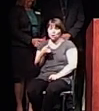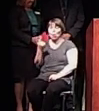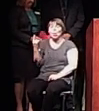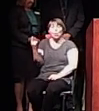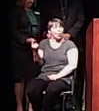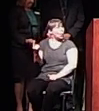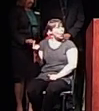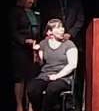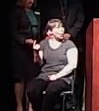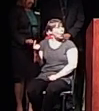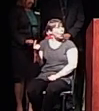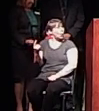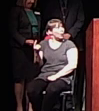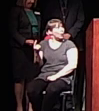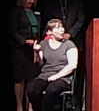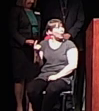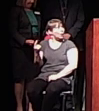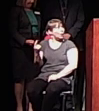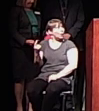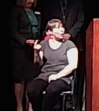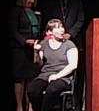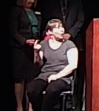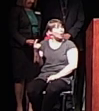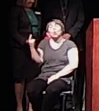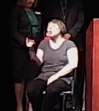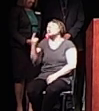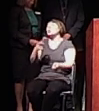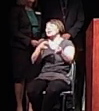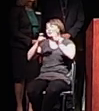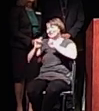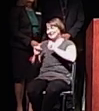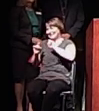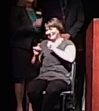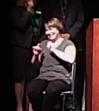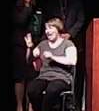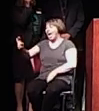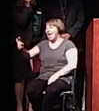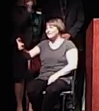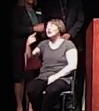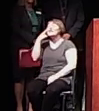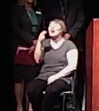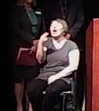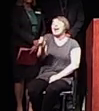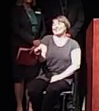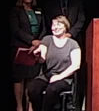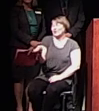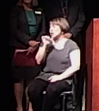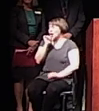received F grades in high school, not across the class.